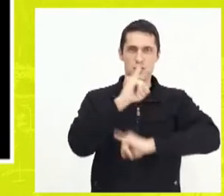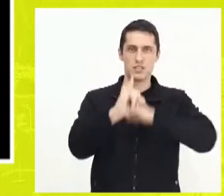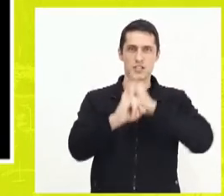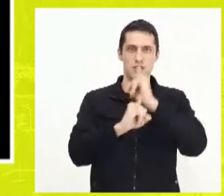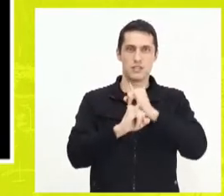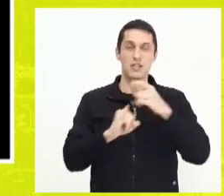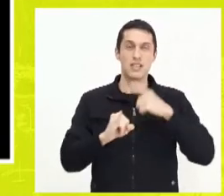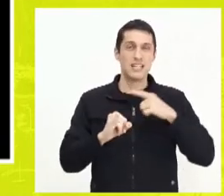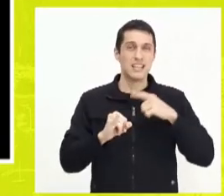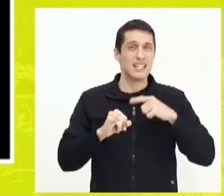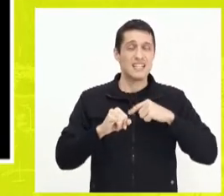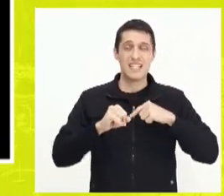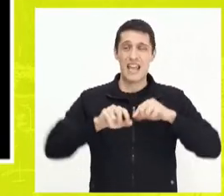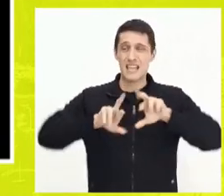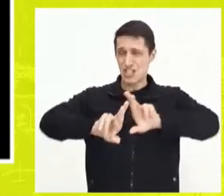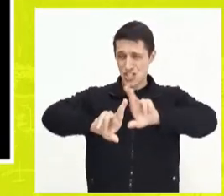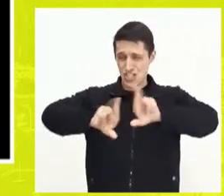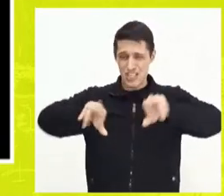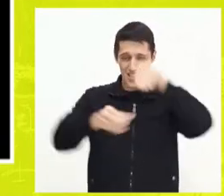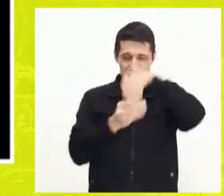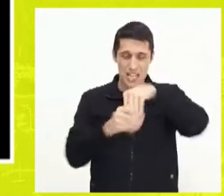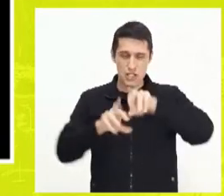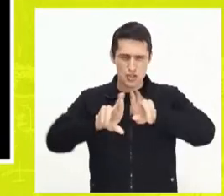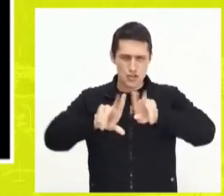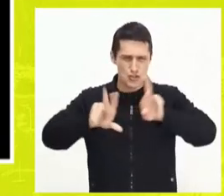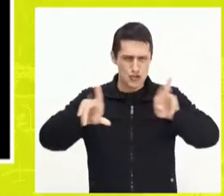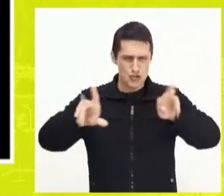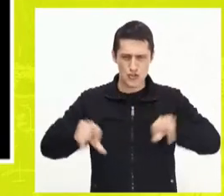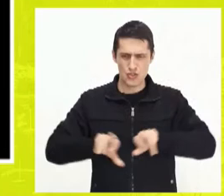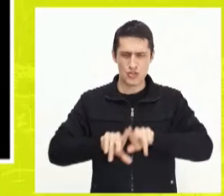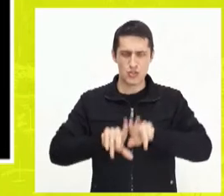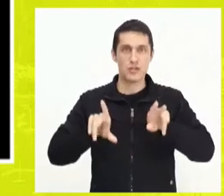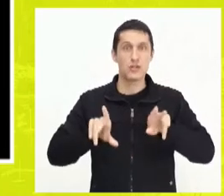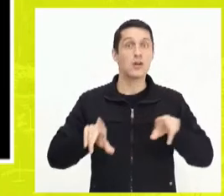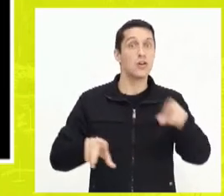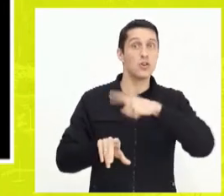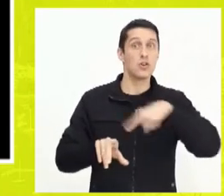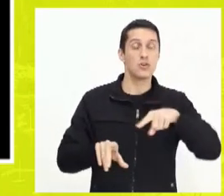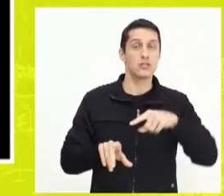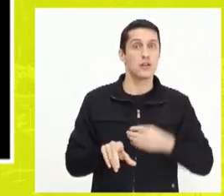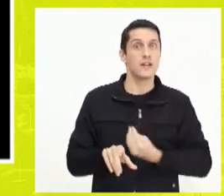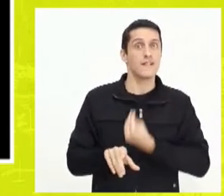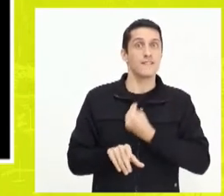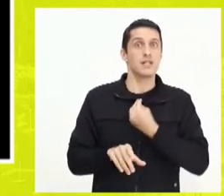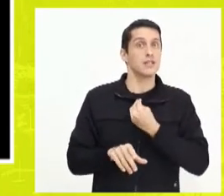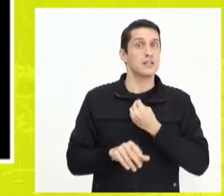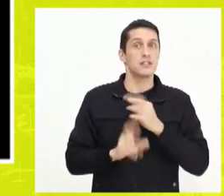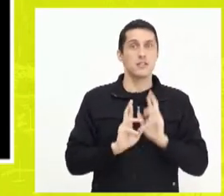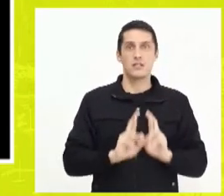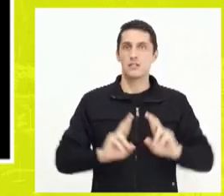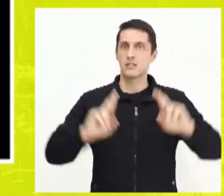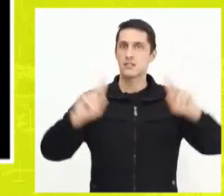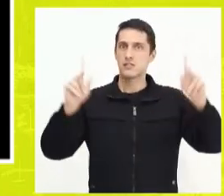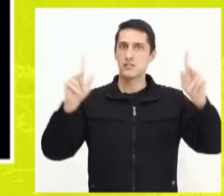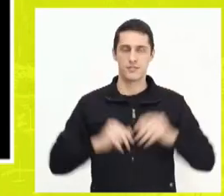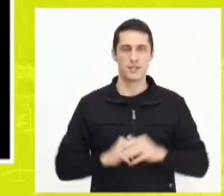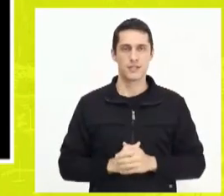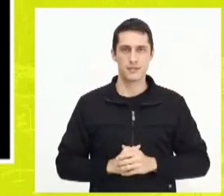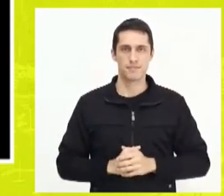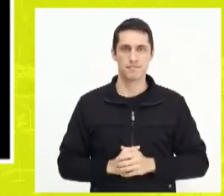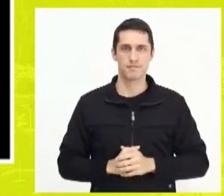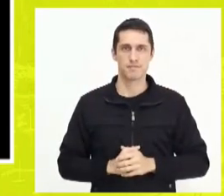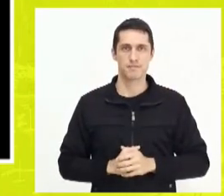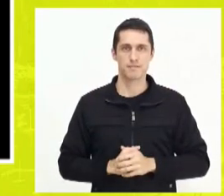platforms though they are happening all the time so we are experimenting these new